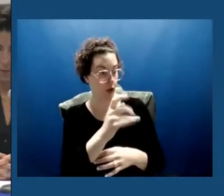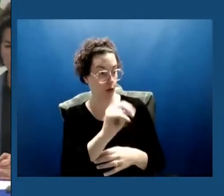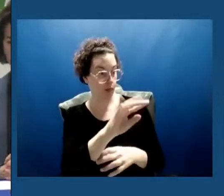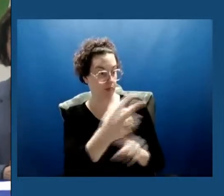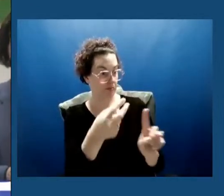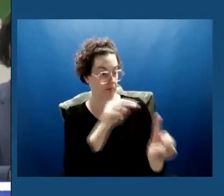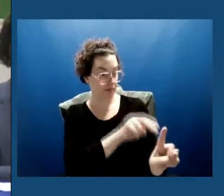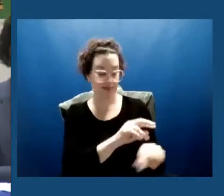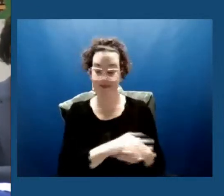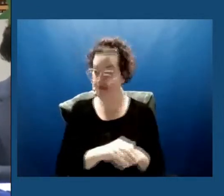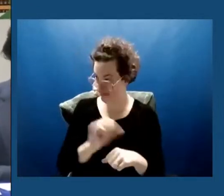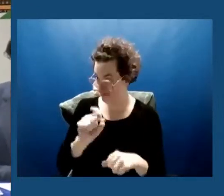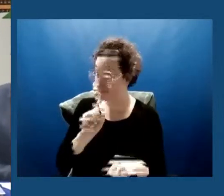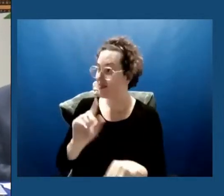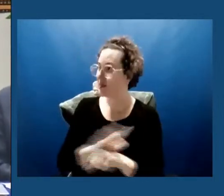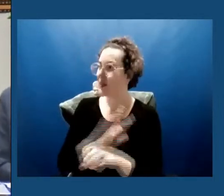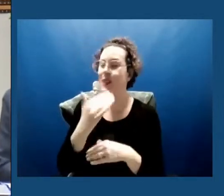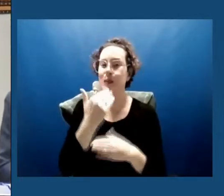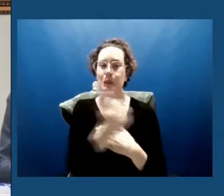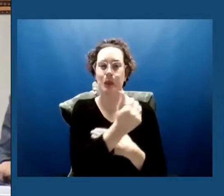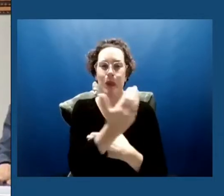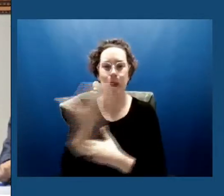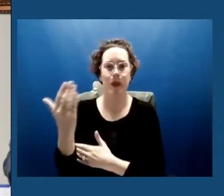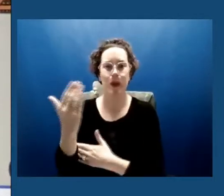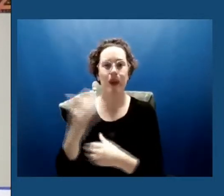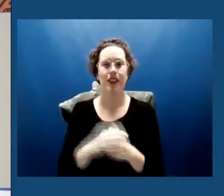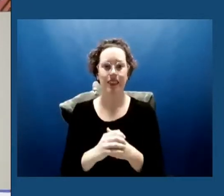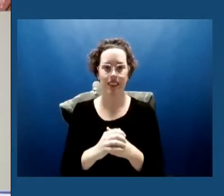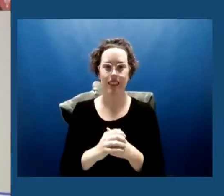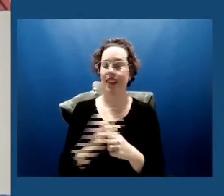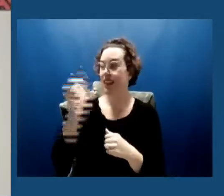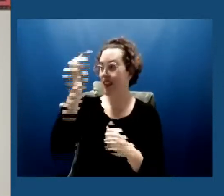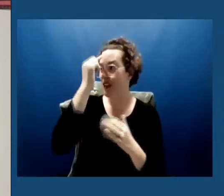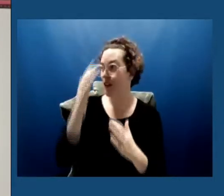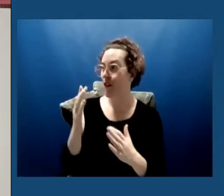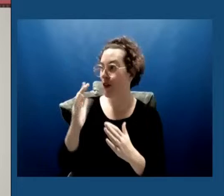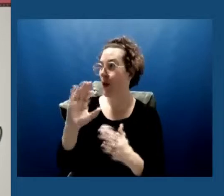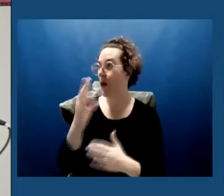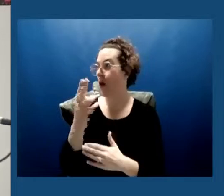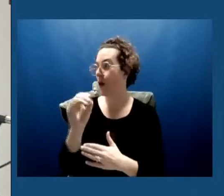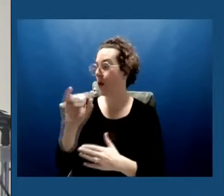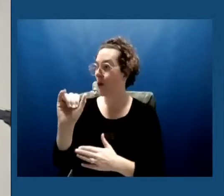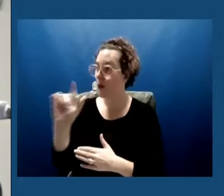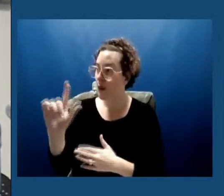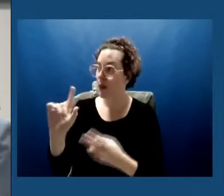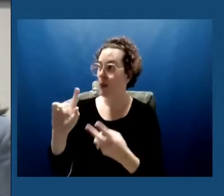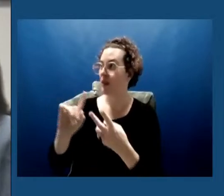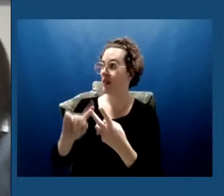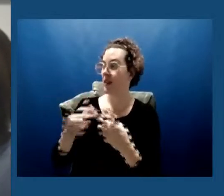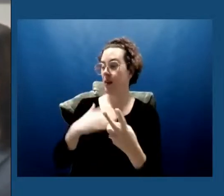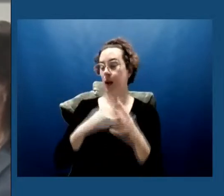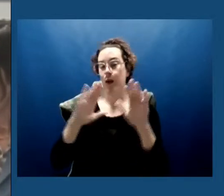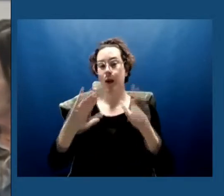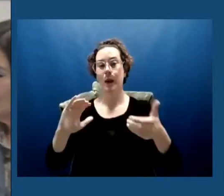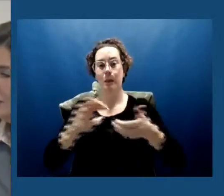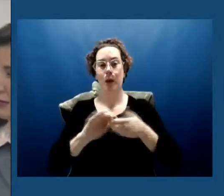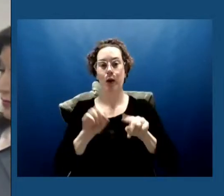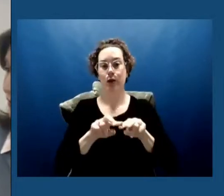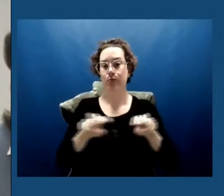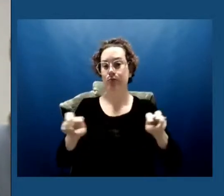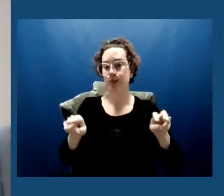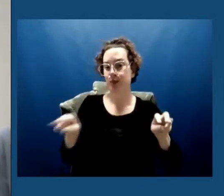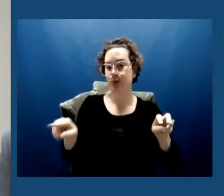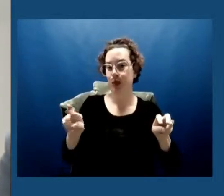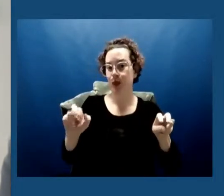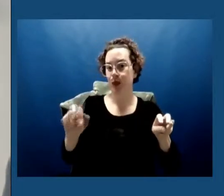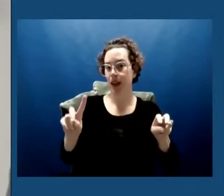Good morning, everyone. Secretary Raimondo, Governor Hochul, and my great partner down the table, Randy Weingarten.